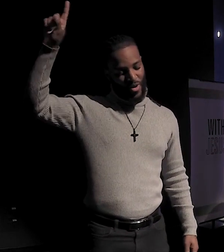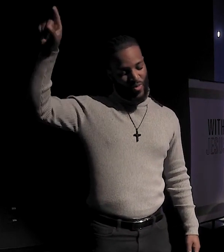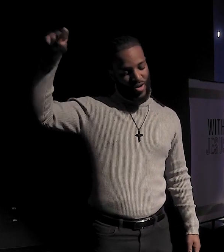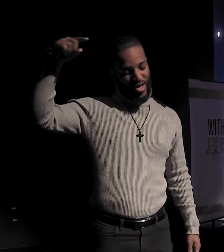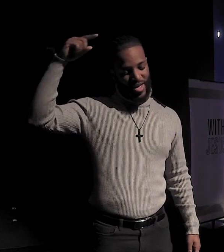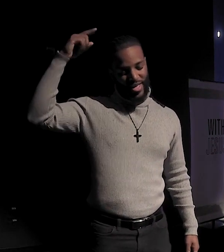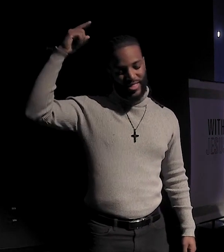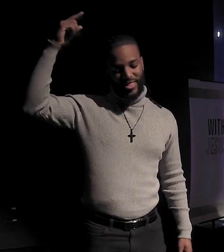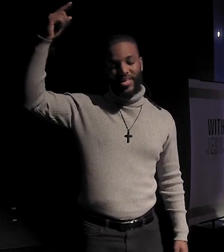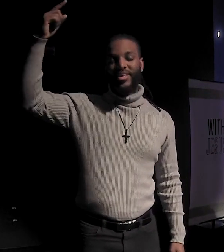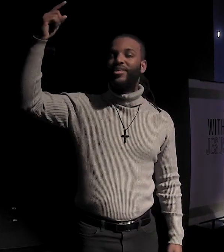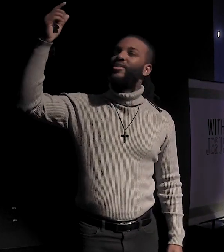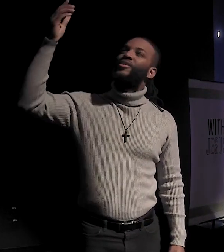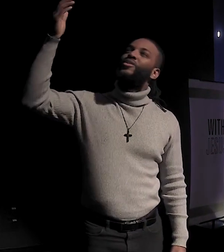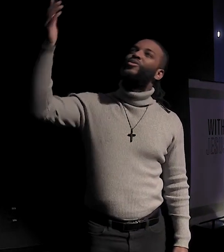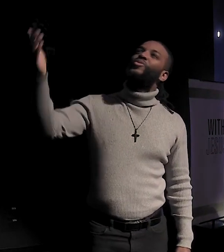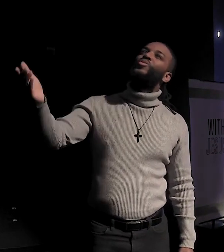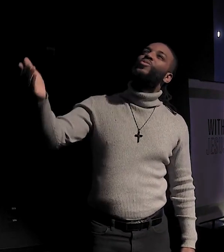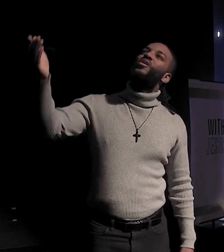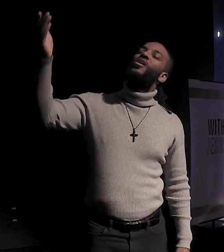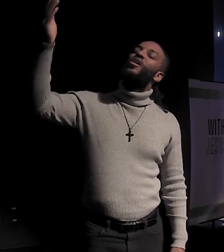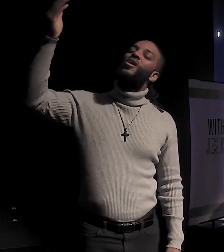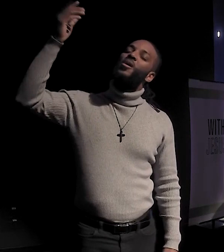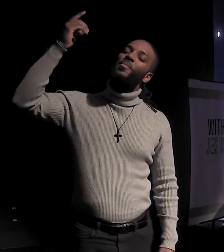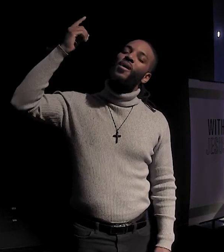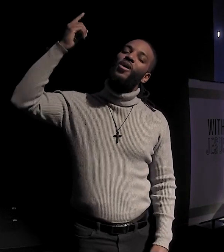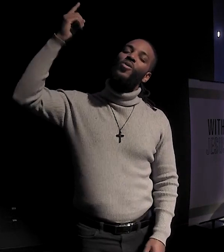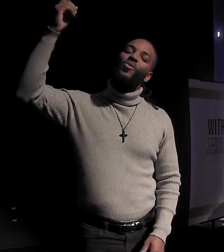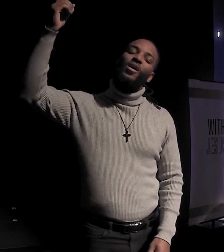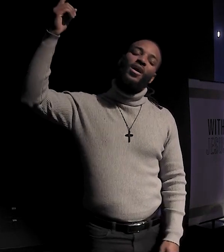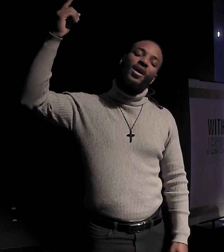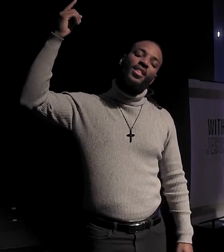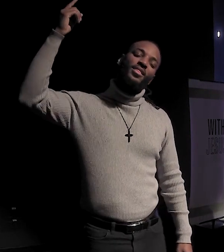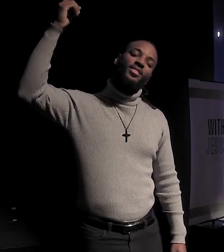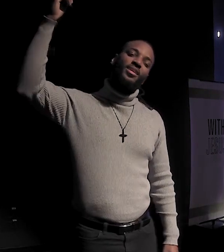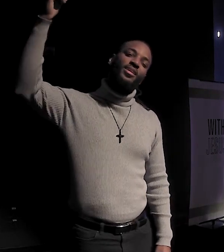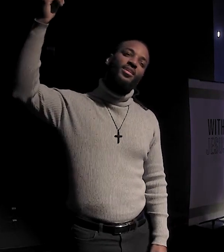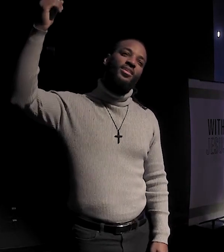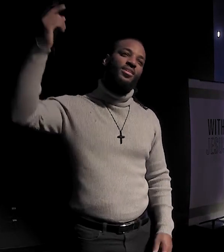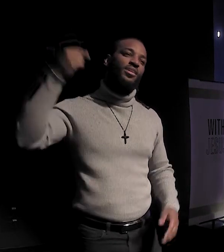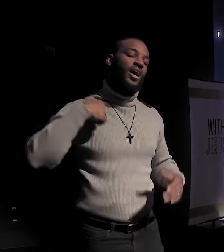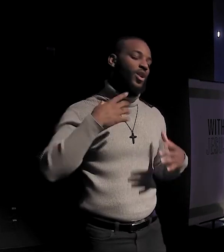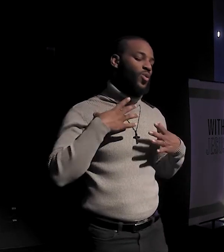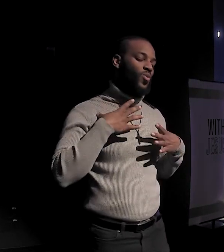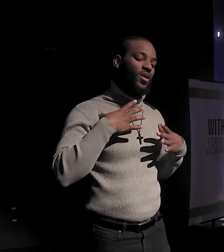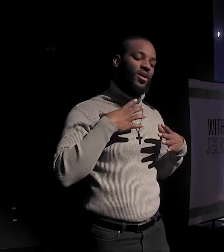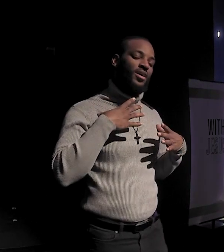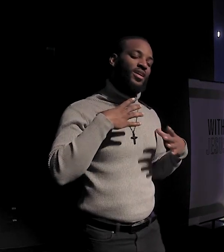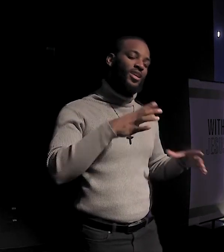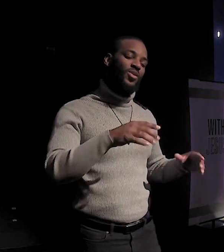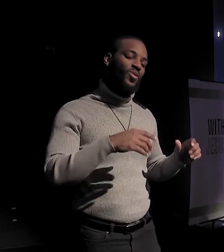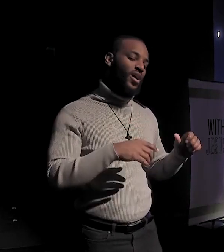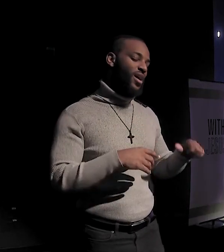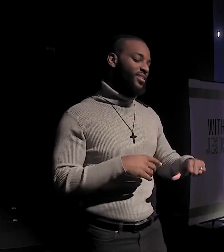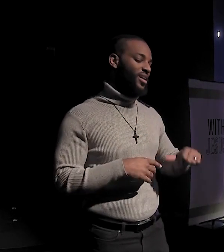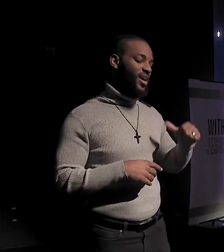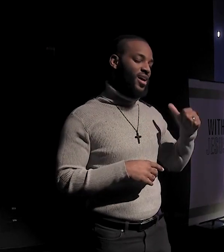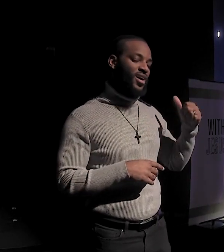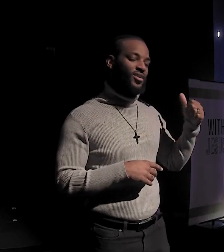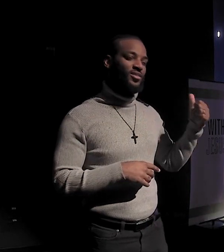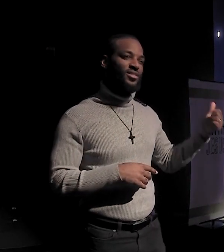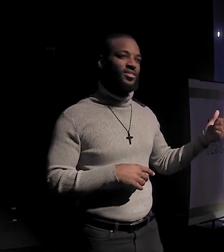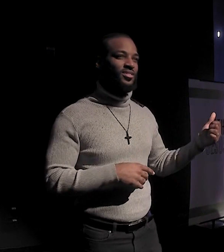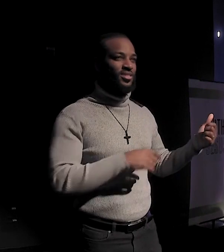are my one thing. You are my one thing. I don't want